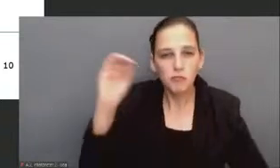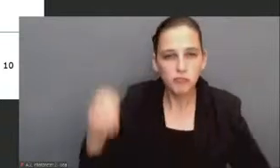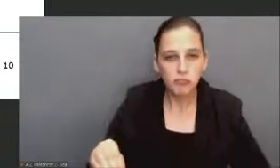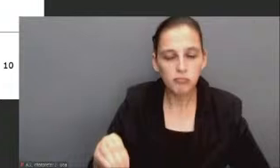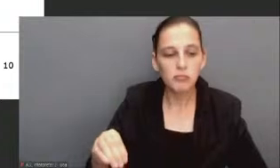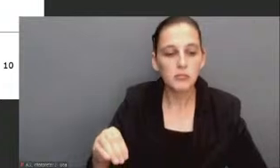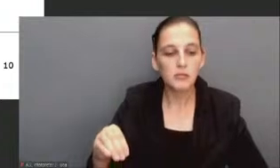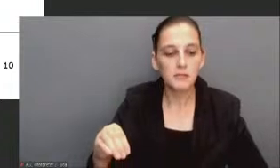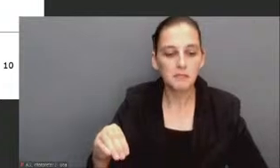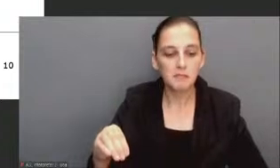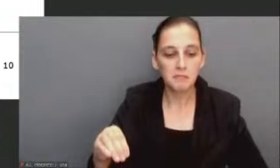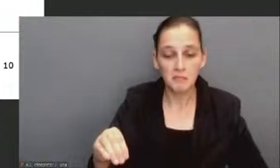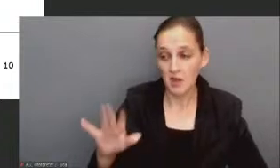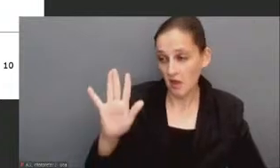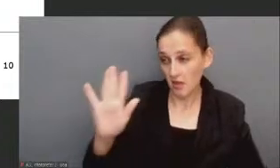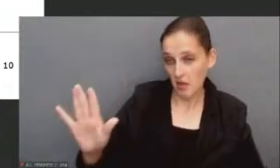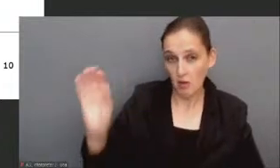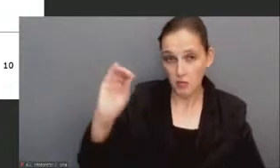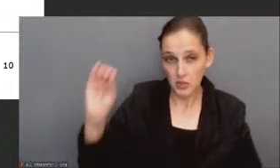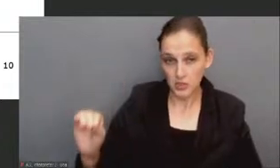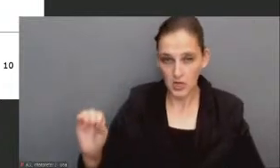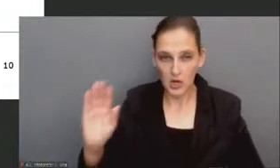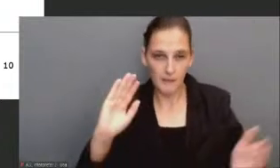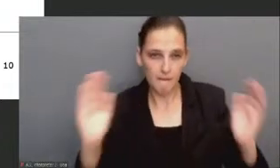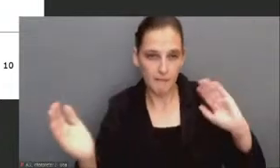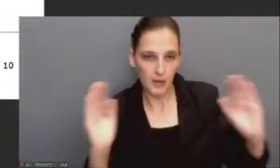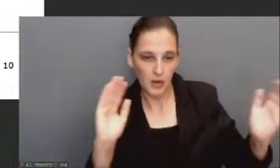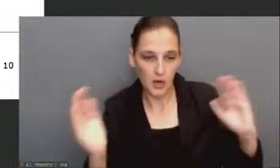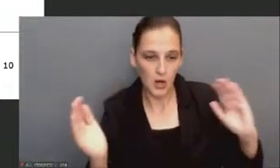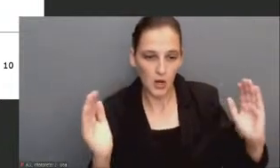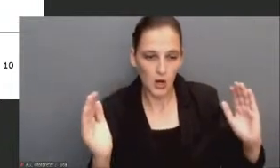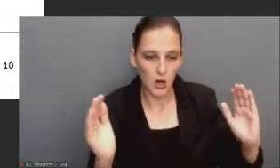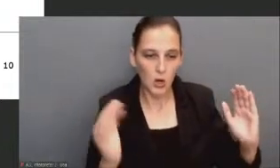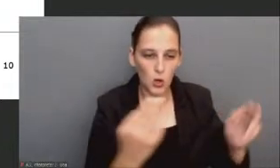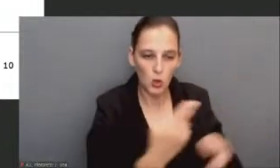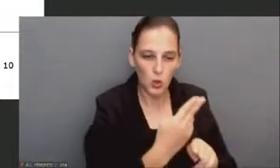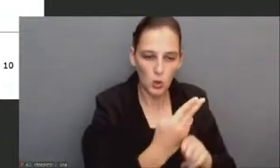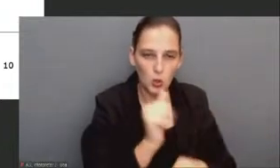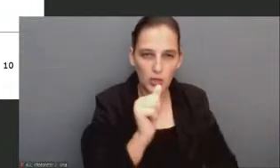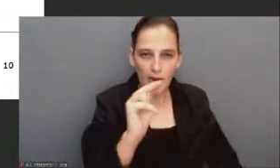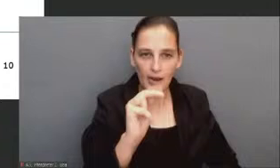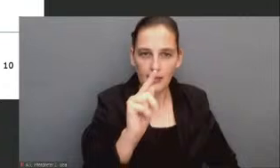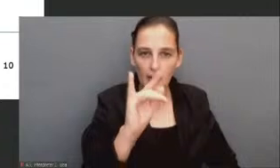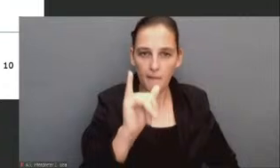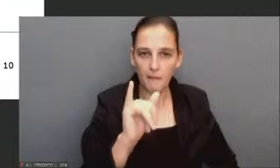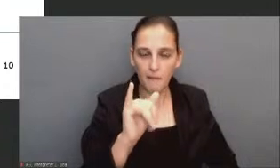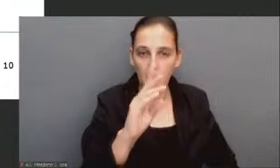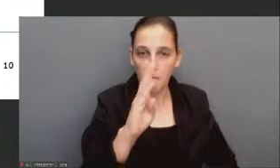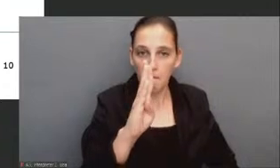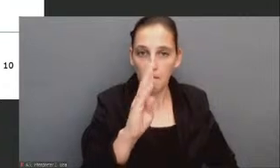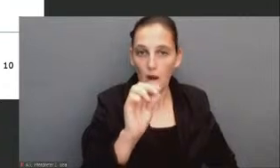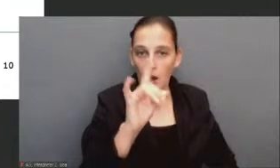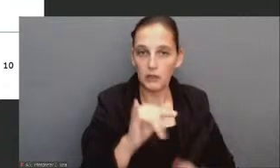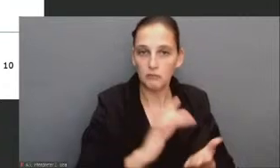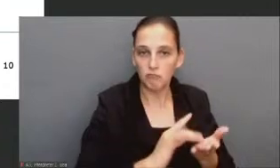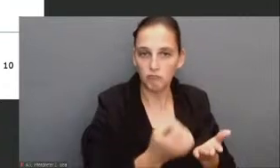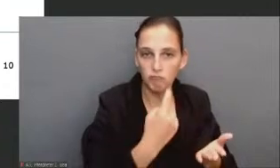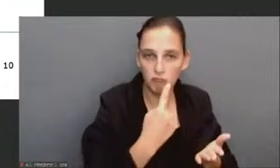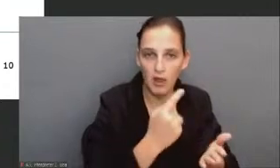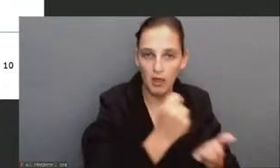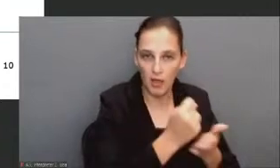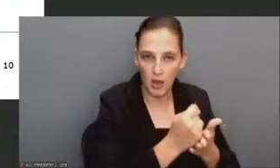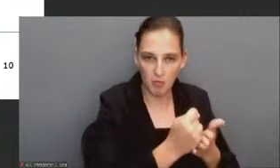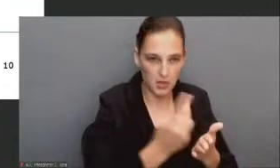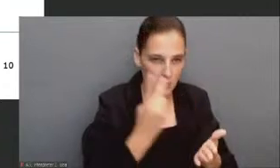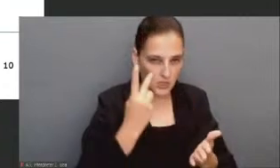looking at how that compares to utilization of monoclonal antibody therapy and how that may impact incidence and severity